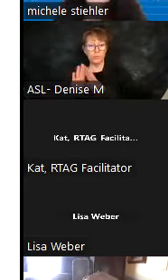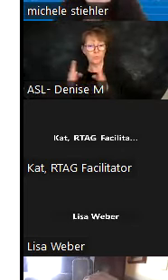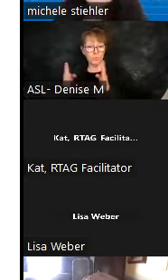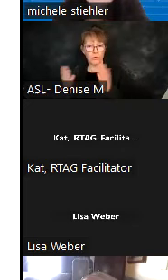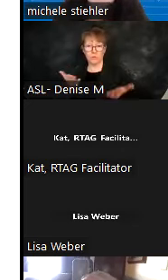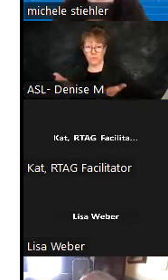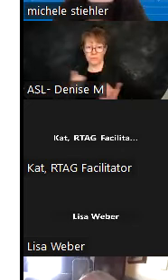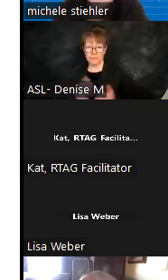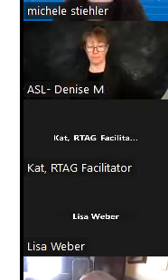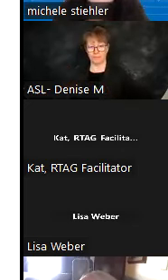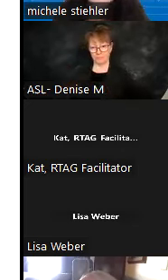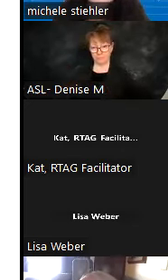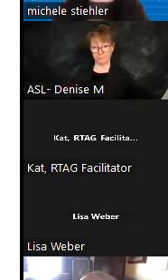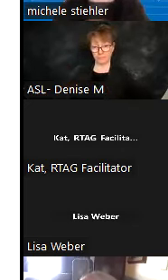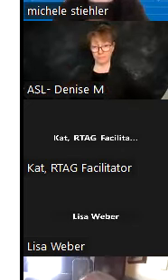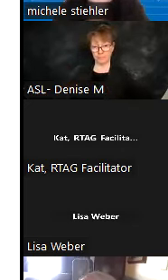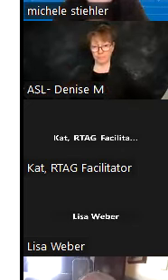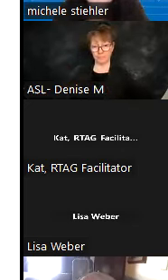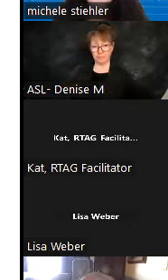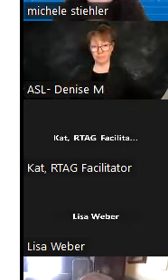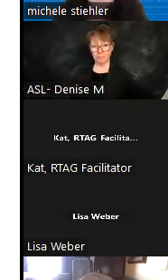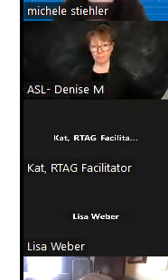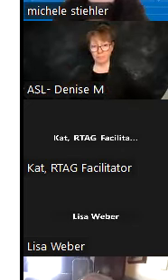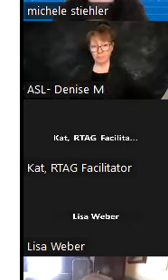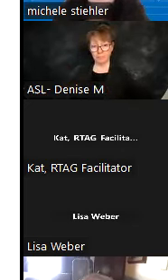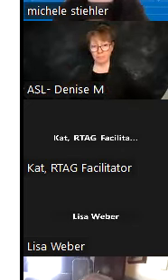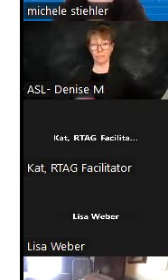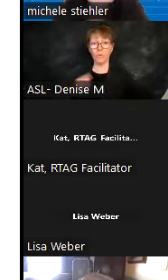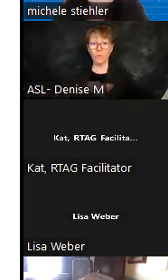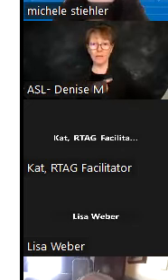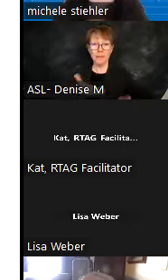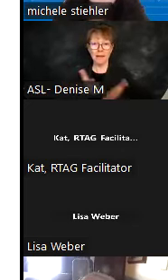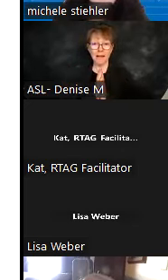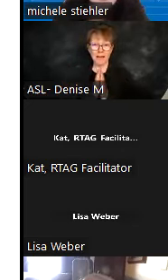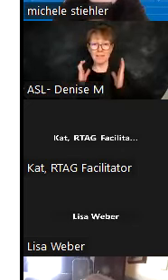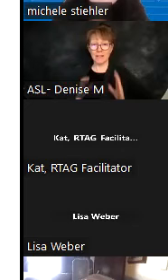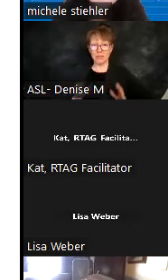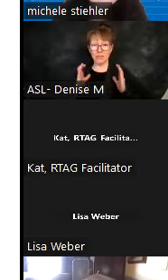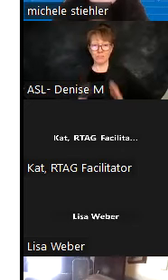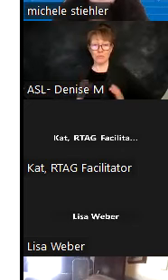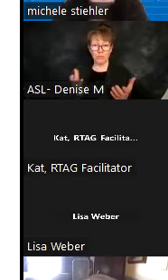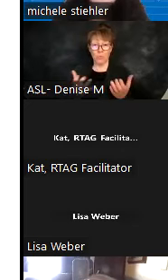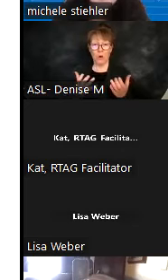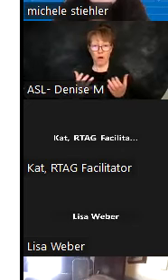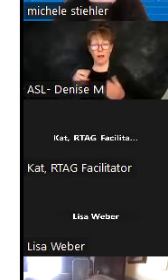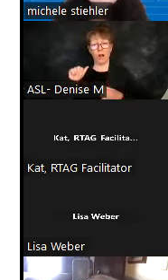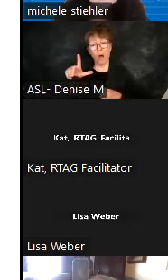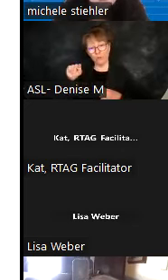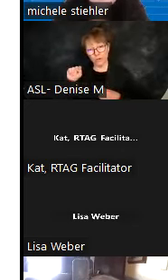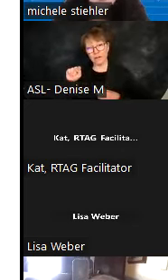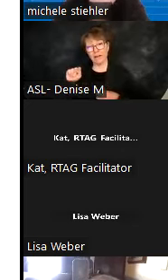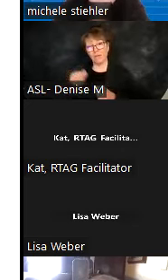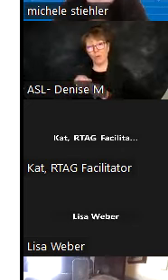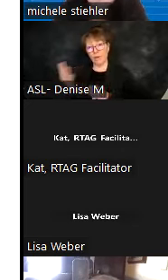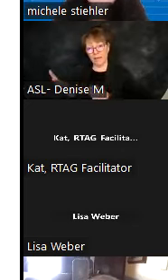We've been asked about an alternate location drop-off by customers and what our policy is. Our policy is that